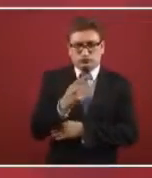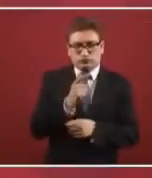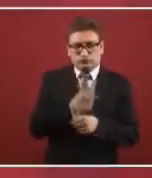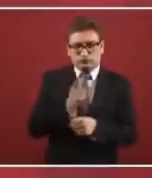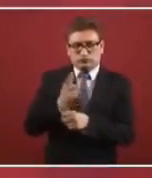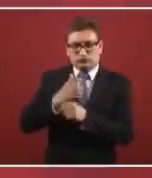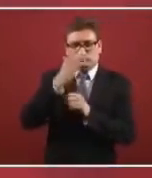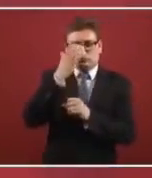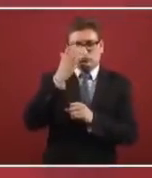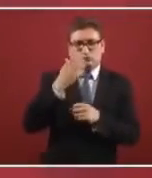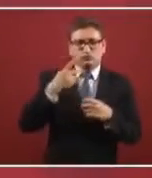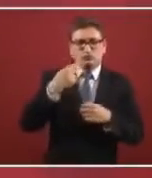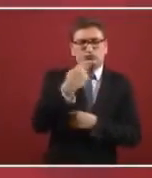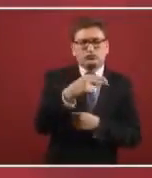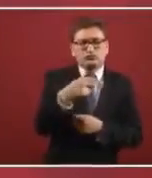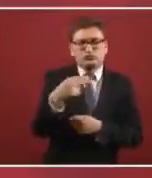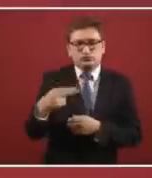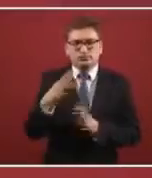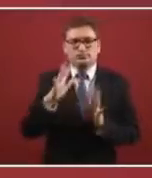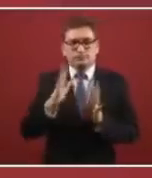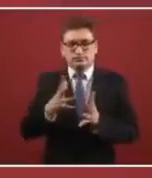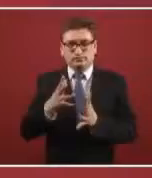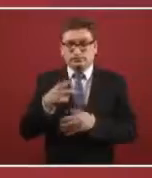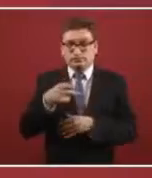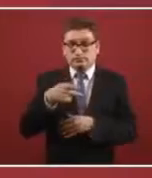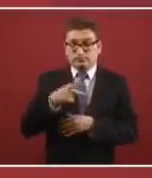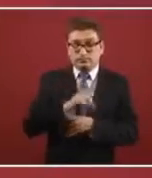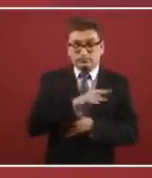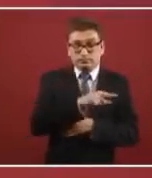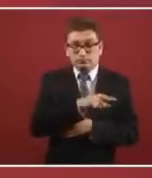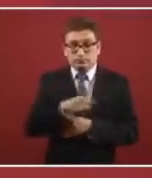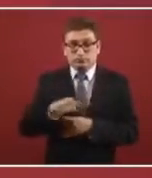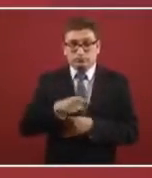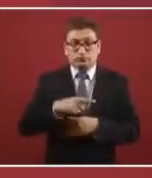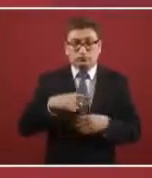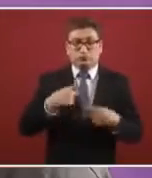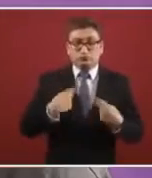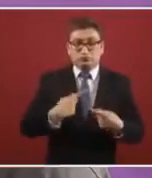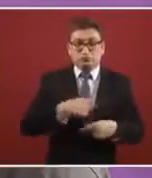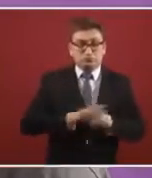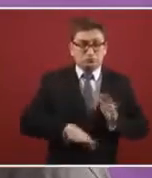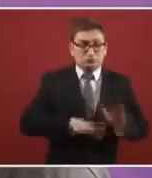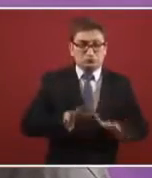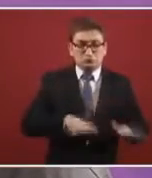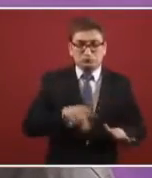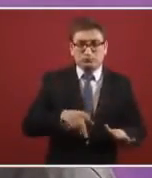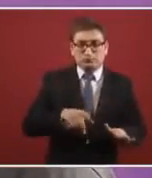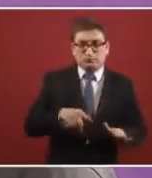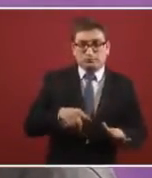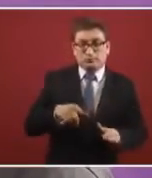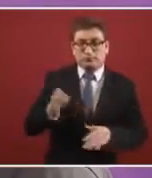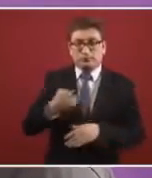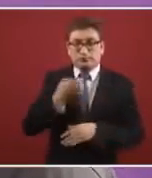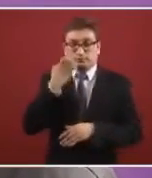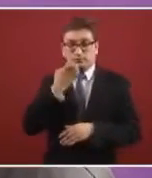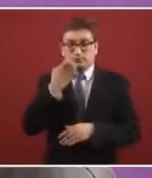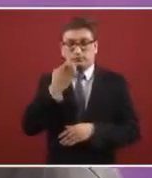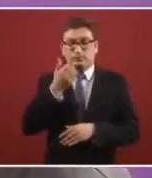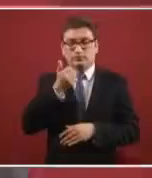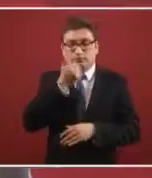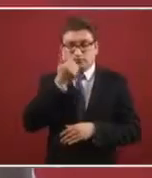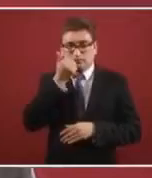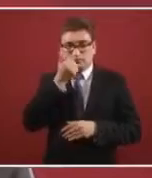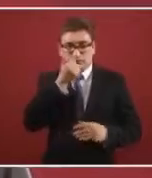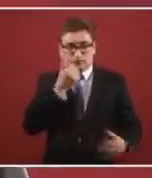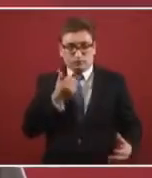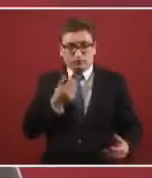44 have been identified. None of them were to any of those children